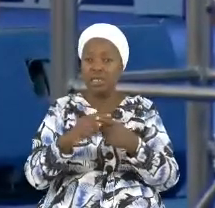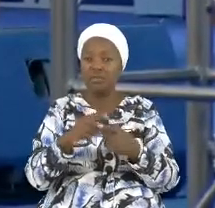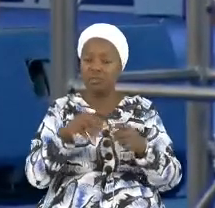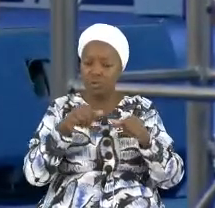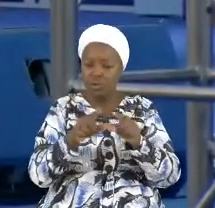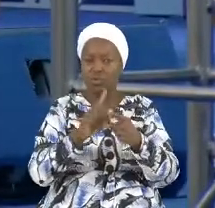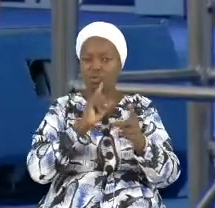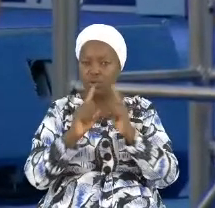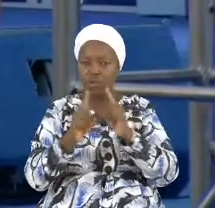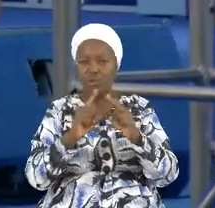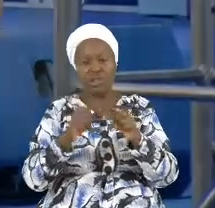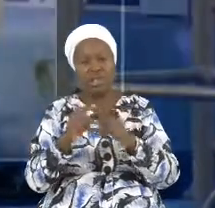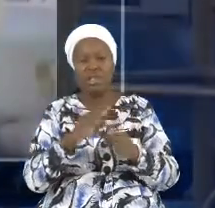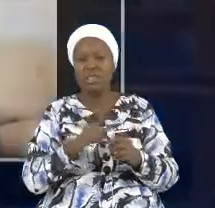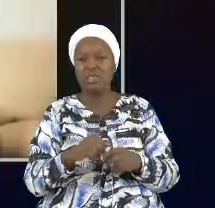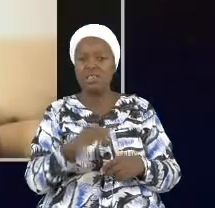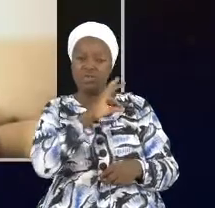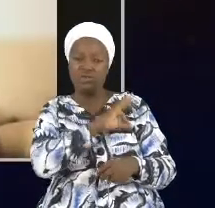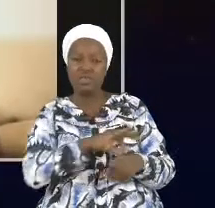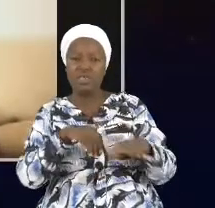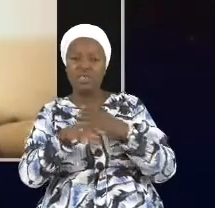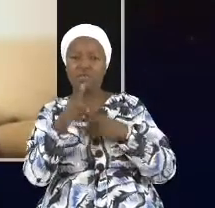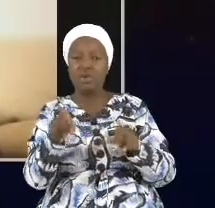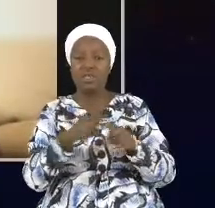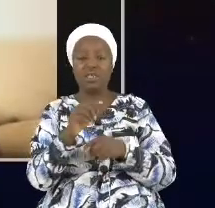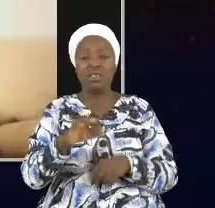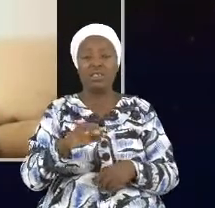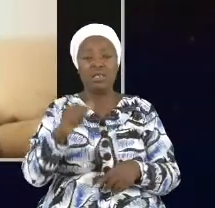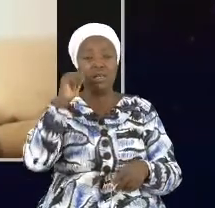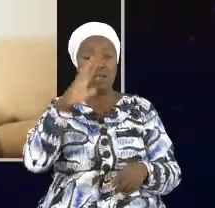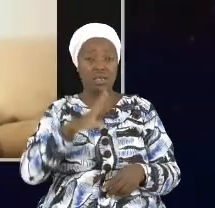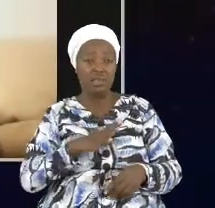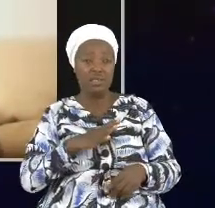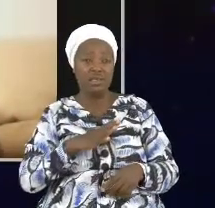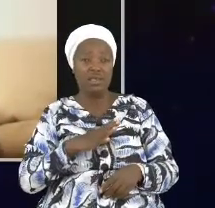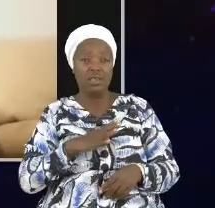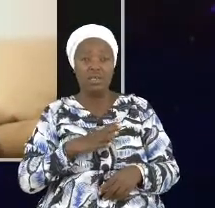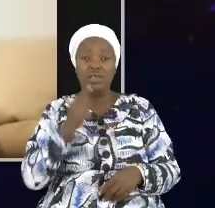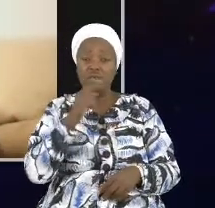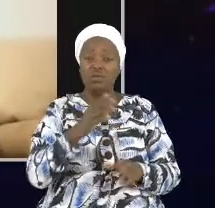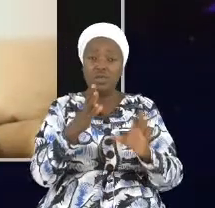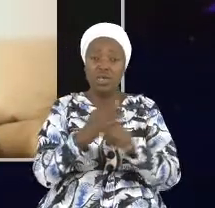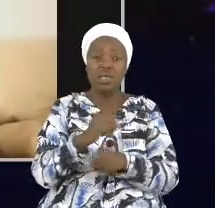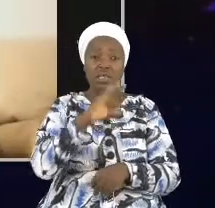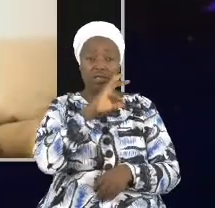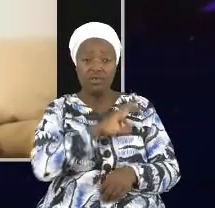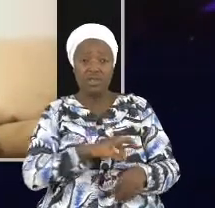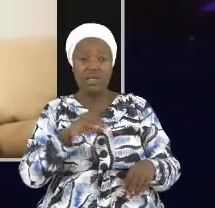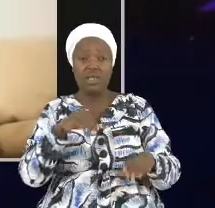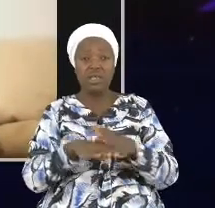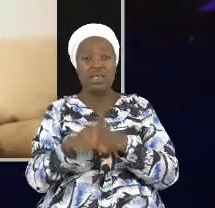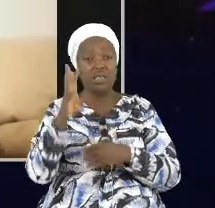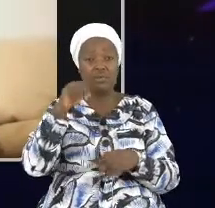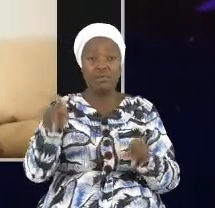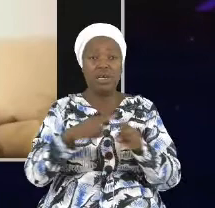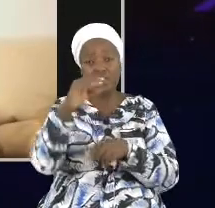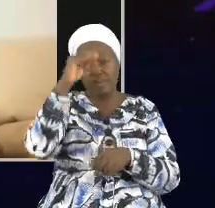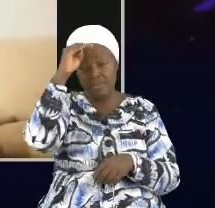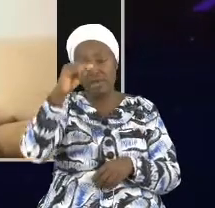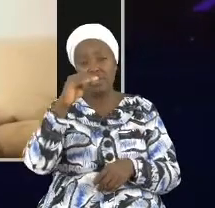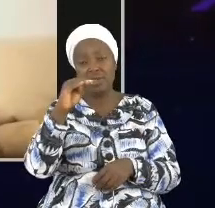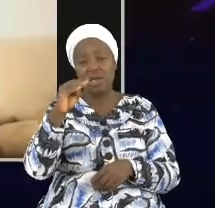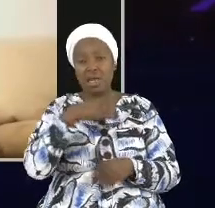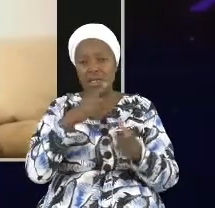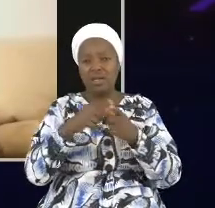lady. You get interested in him as a man. And then you begin to